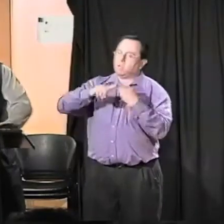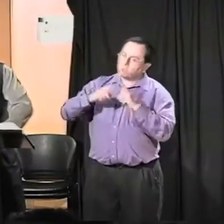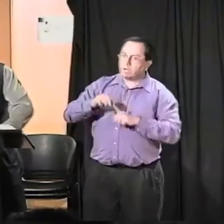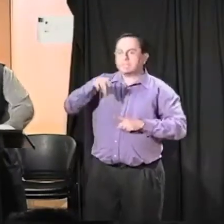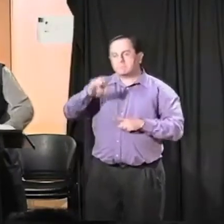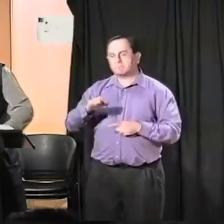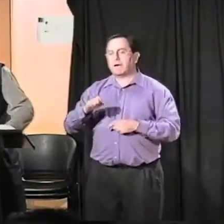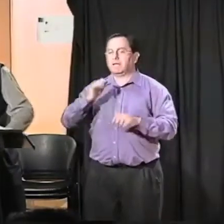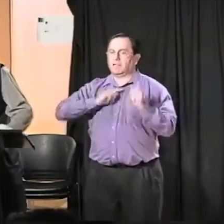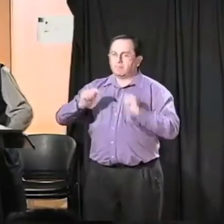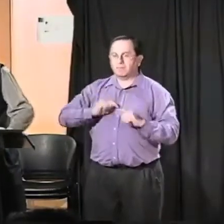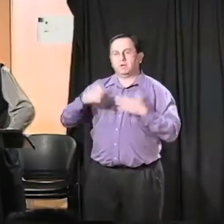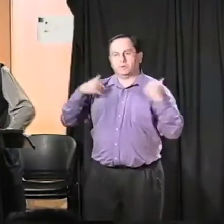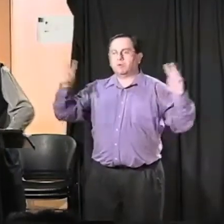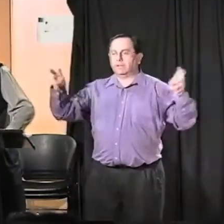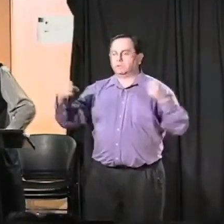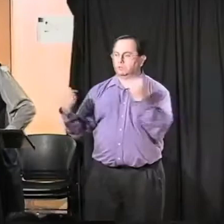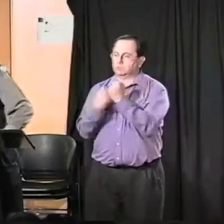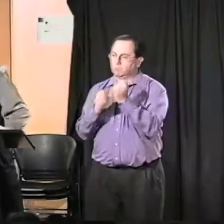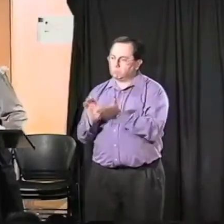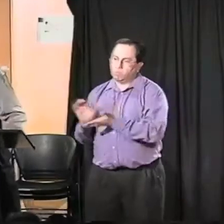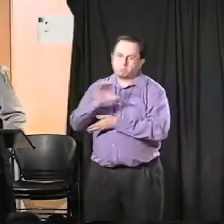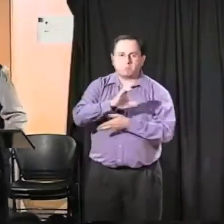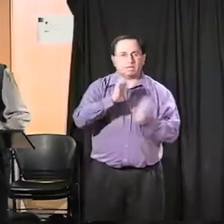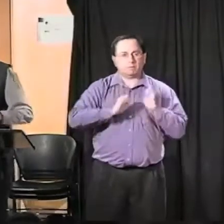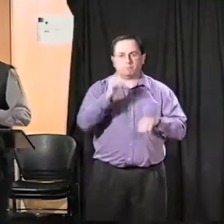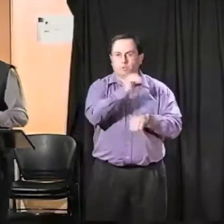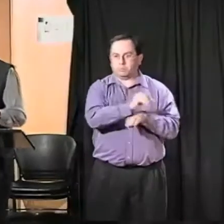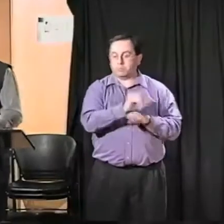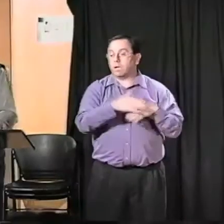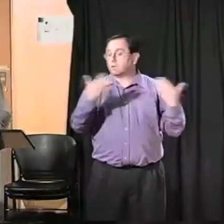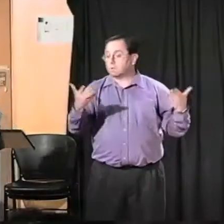Angels. So, without any further ado.